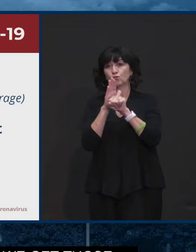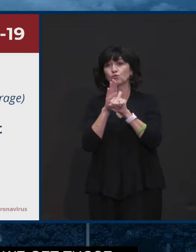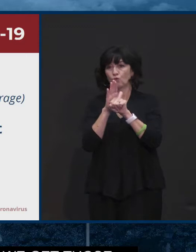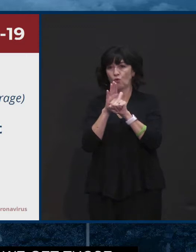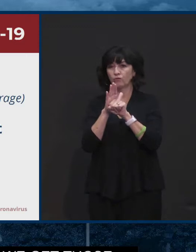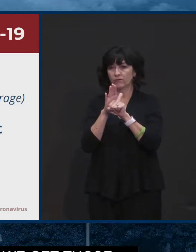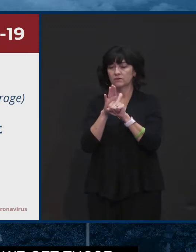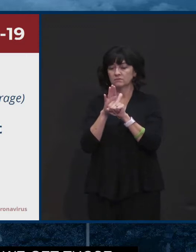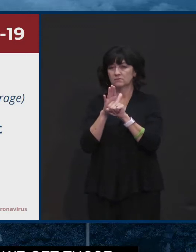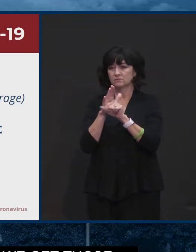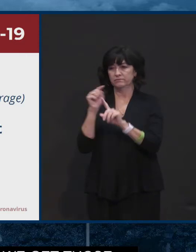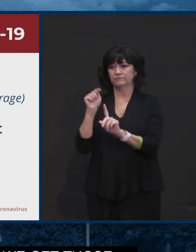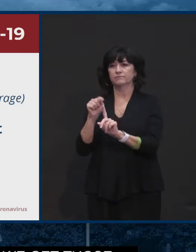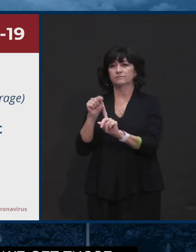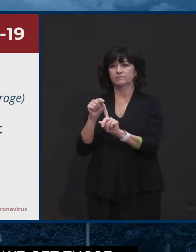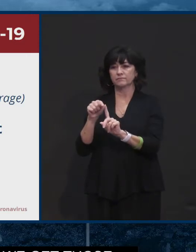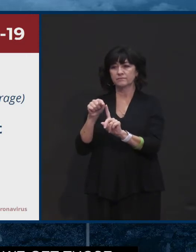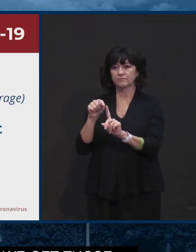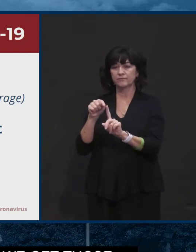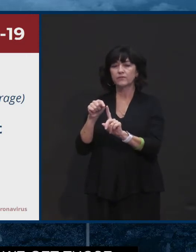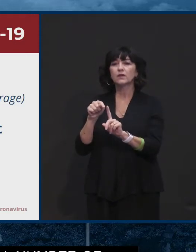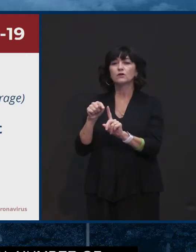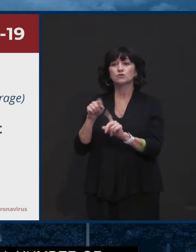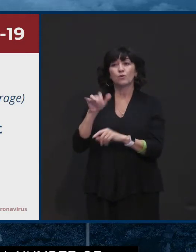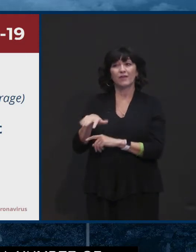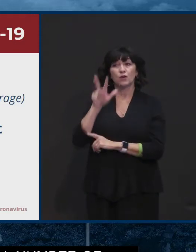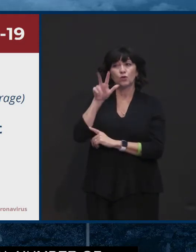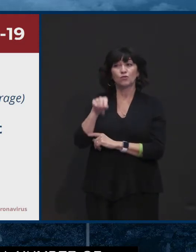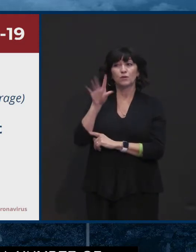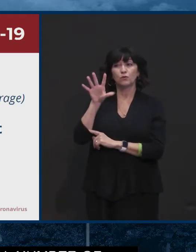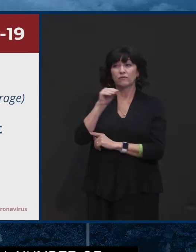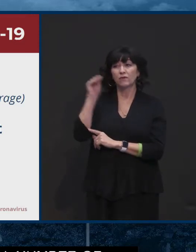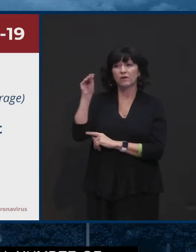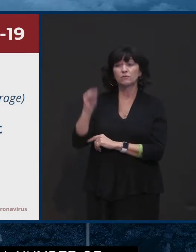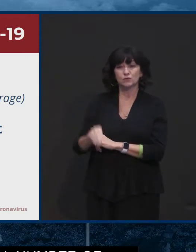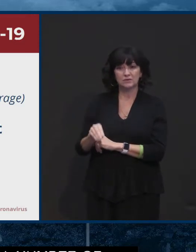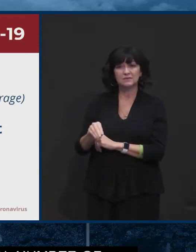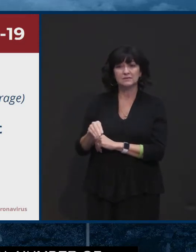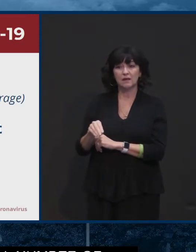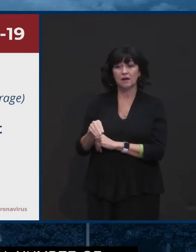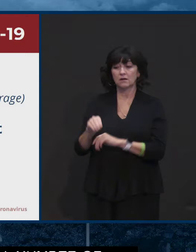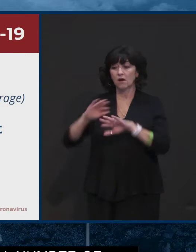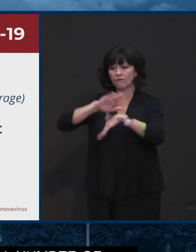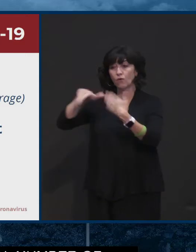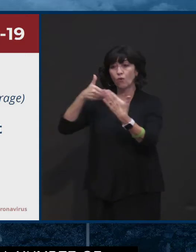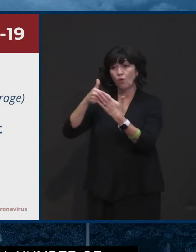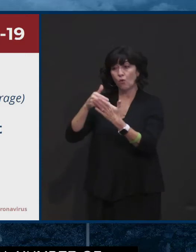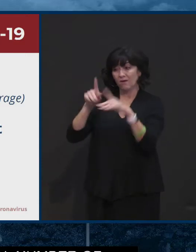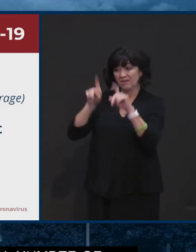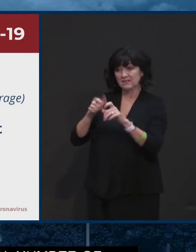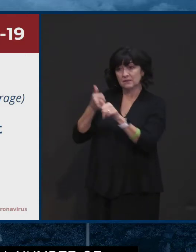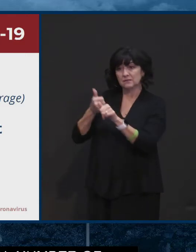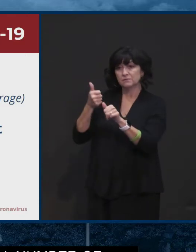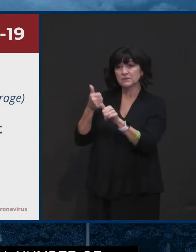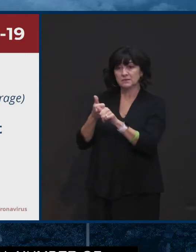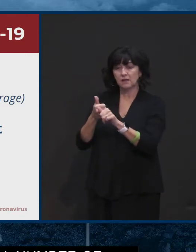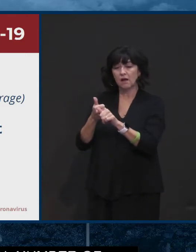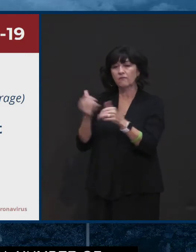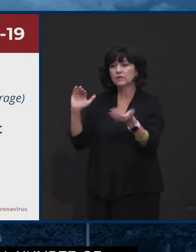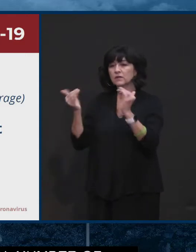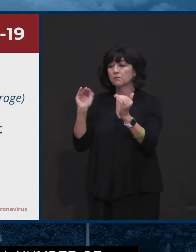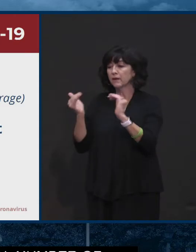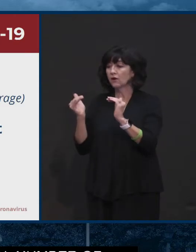batch is the numerator. So 3.5% there, again, a little bit higher And then the number that's climbing is 165